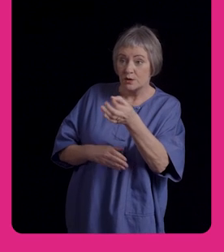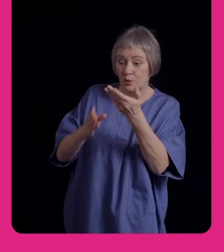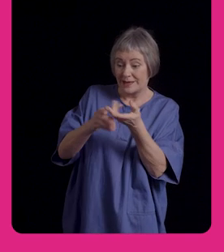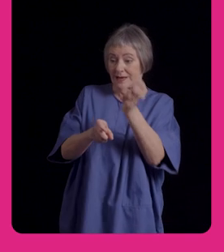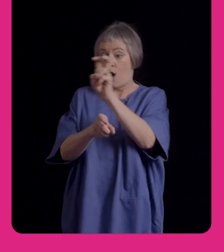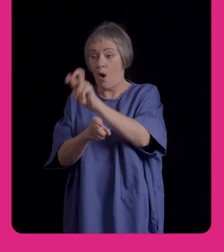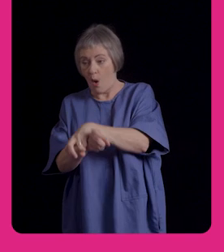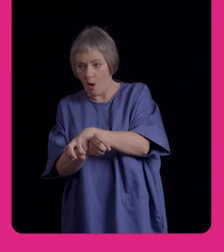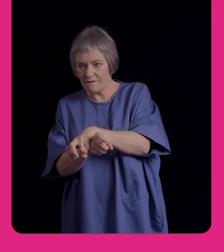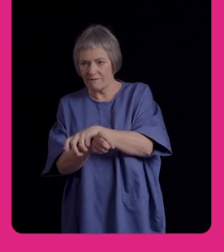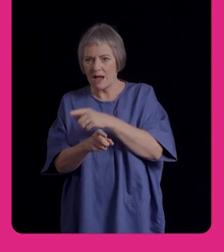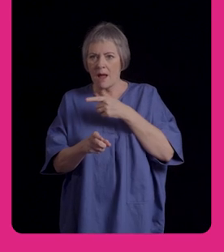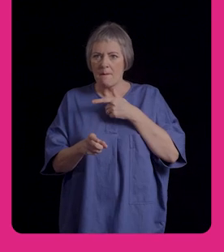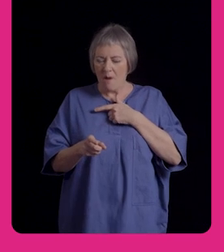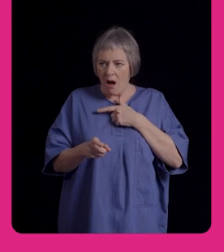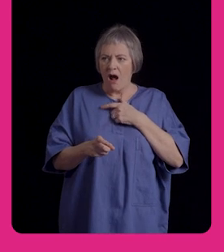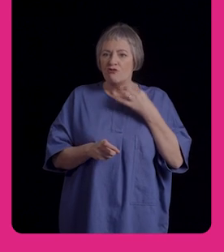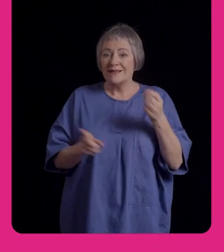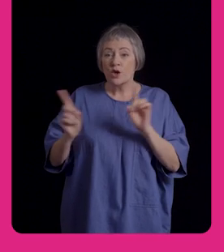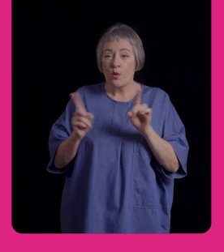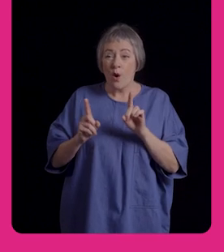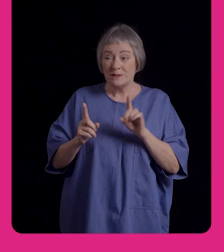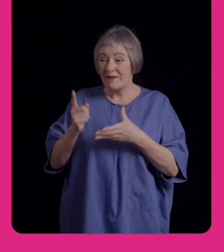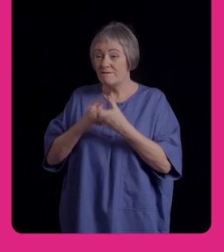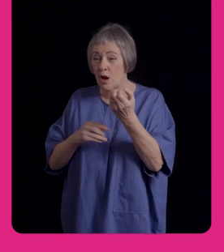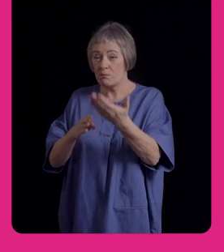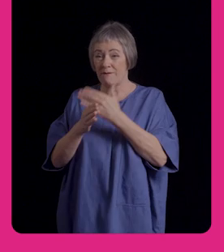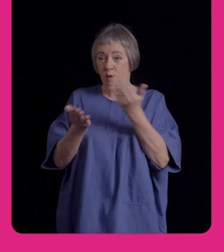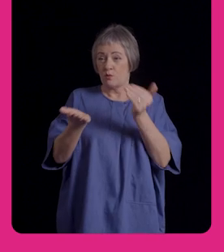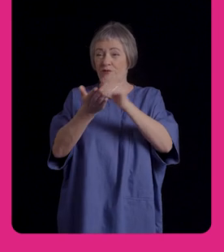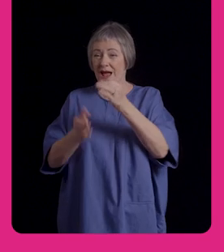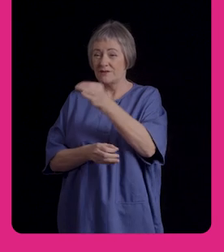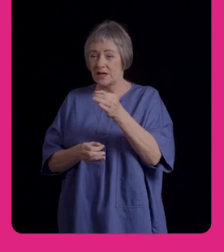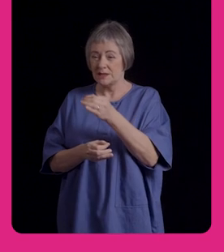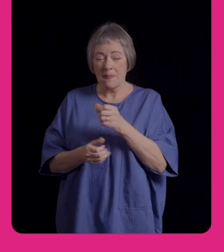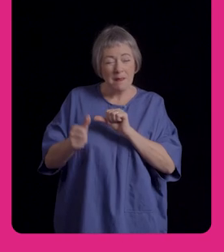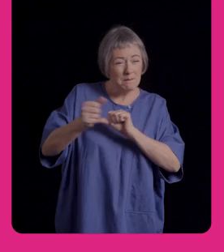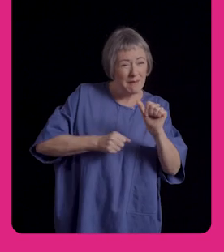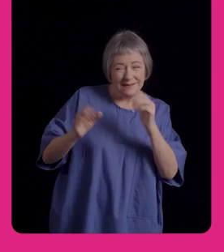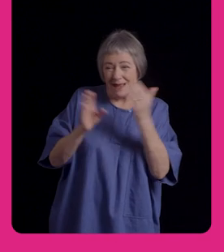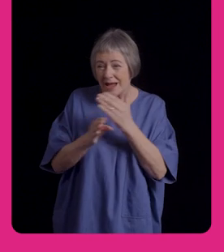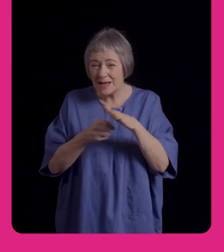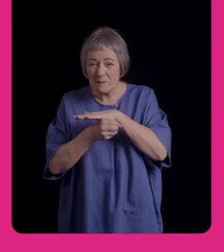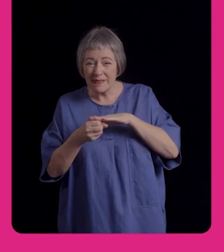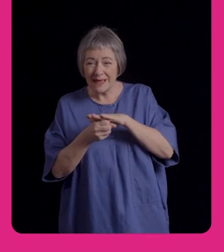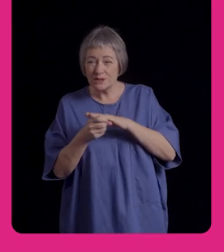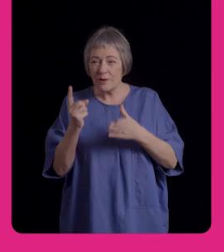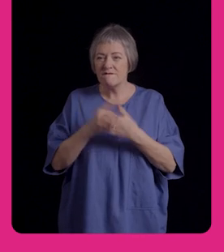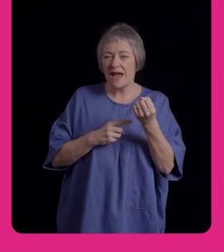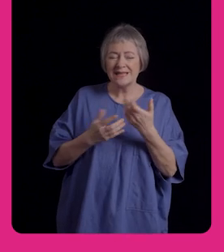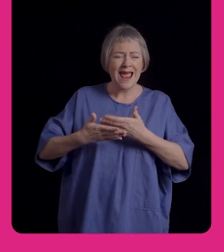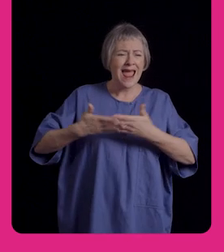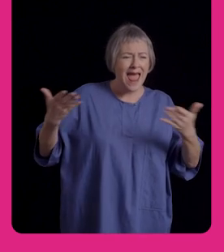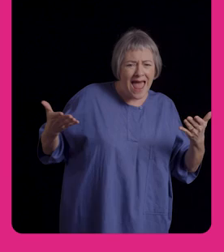off at the island. The real risk is being discovered before we get to the island. I think we need the best safety, the best hiding place we can find. For me, that's